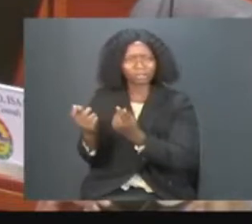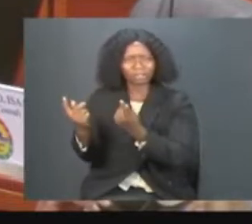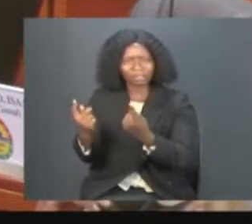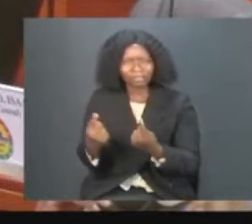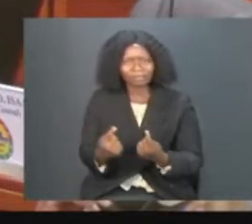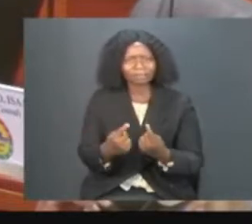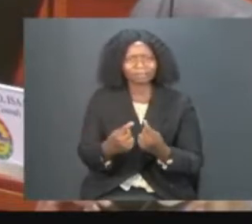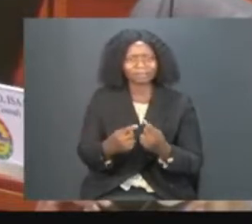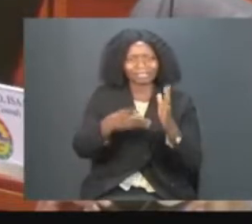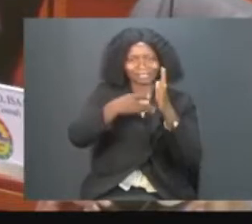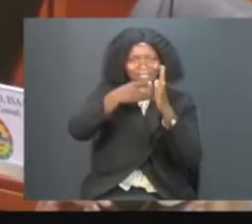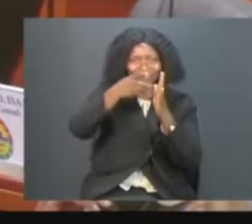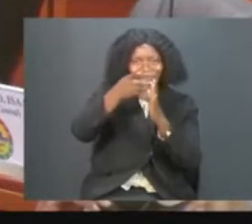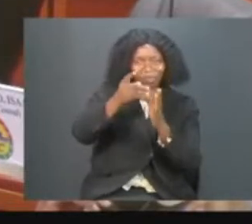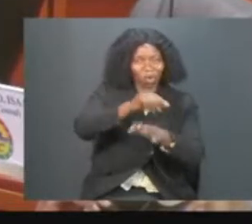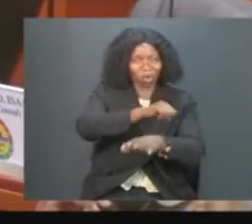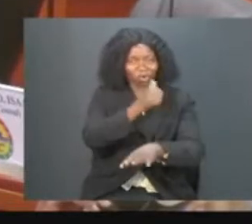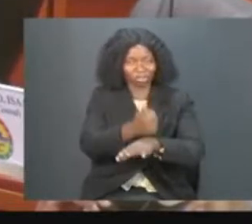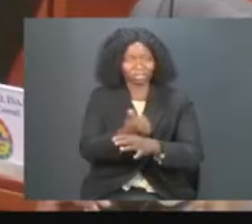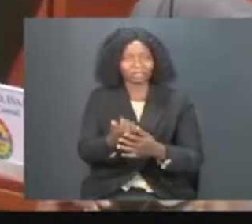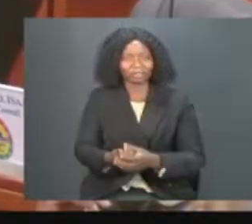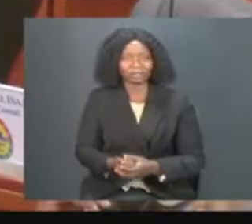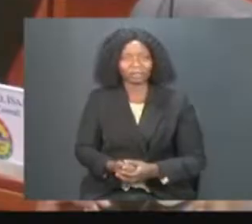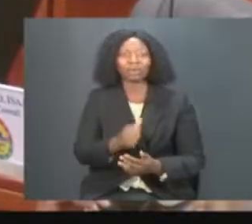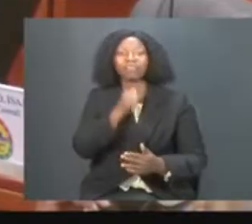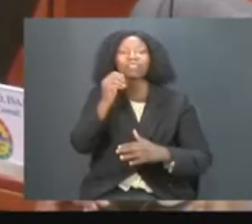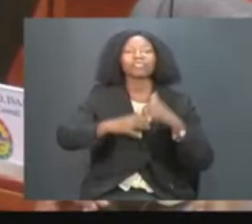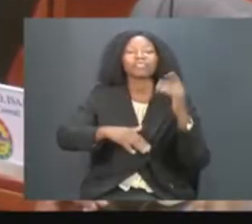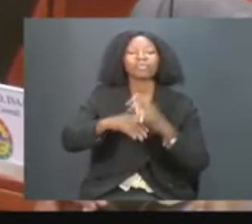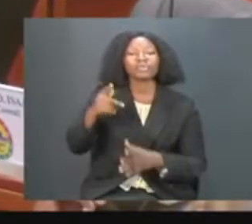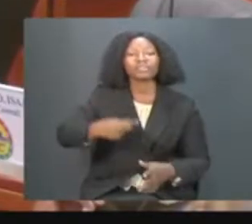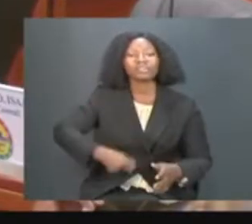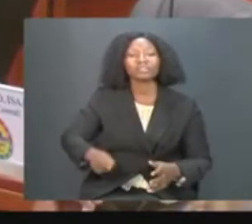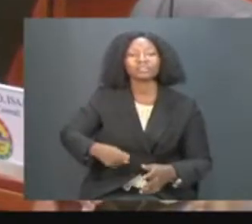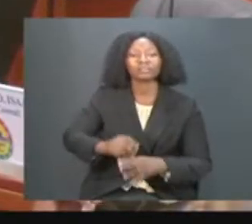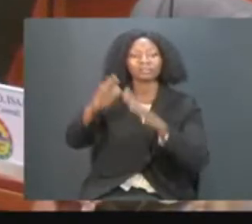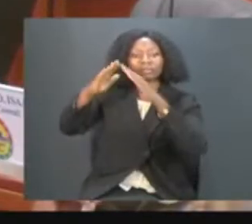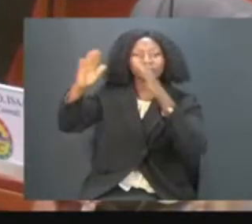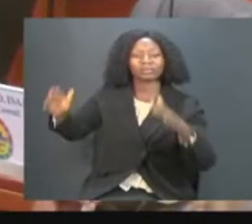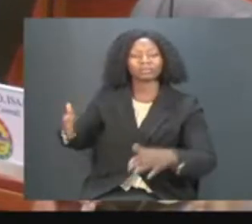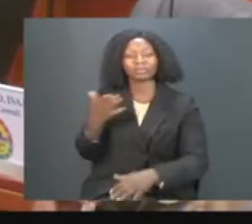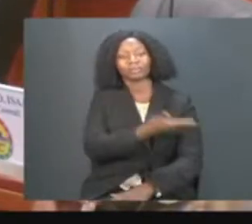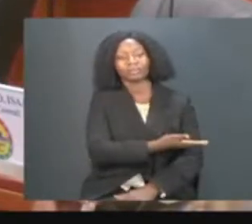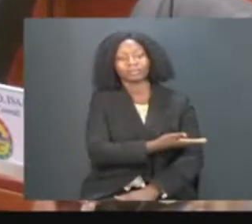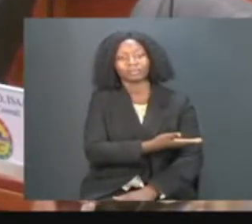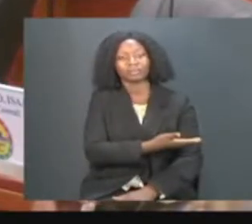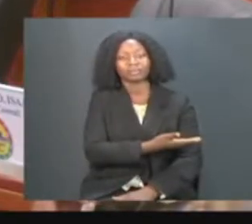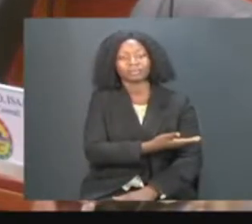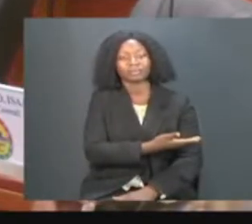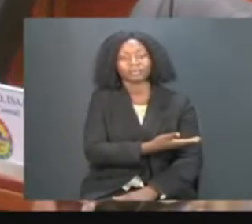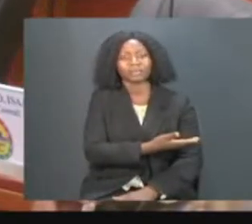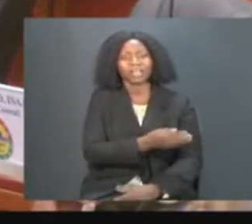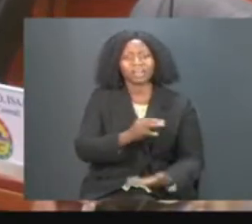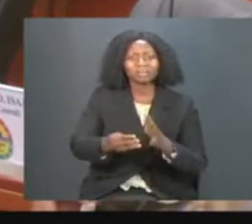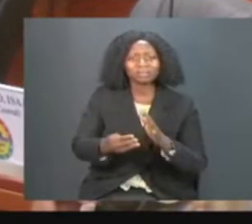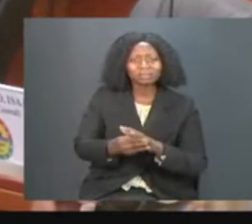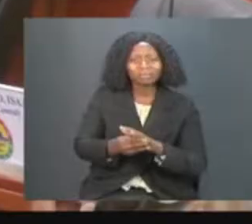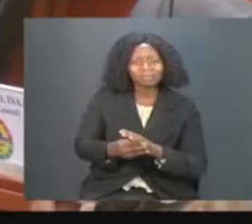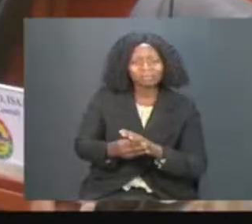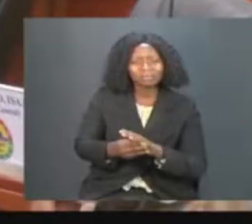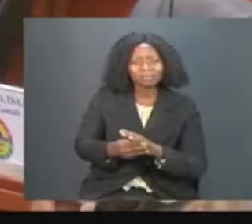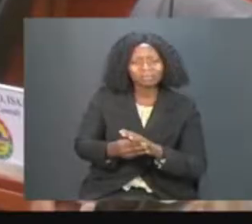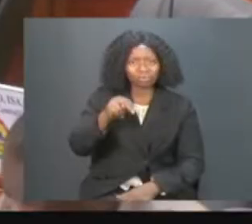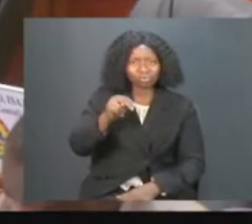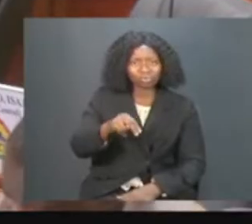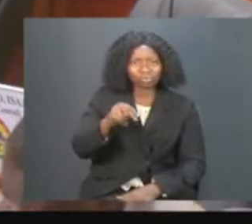up development authorities. Were we not building toilets that you were building with authorities? So what do you mean by the fact that